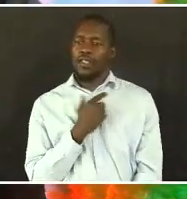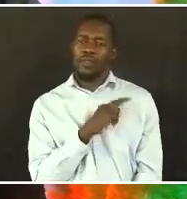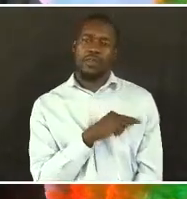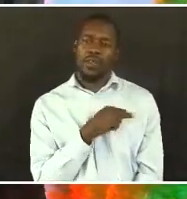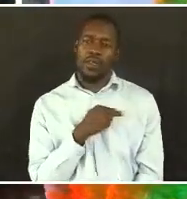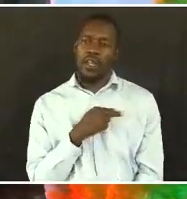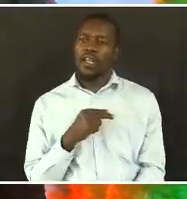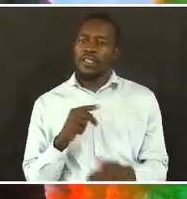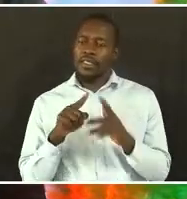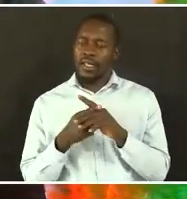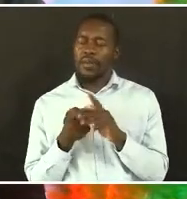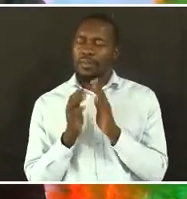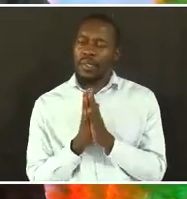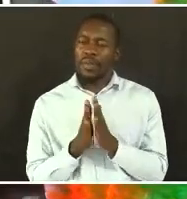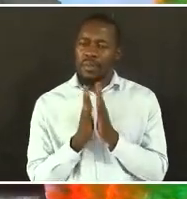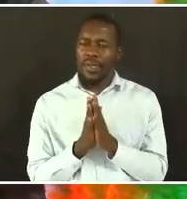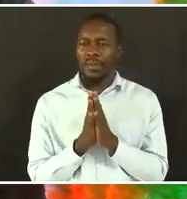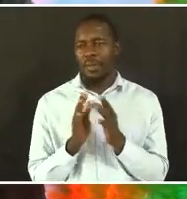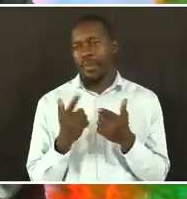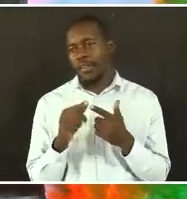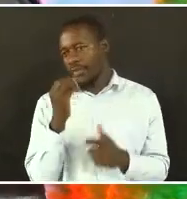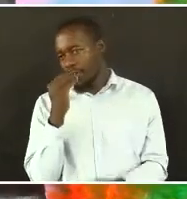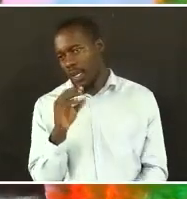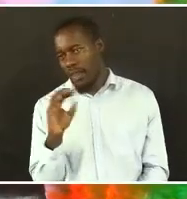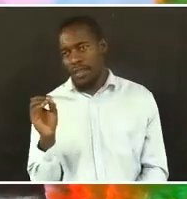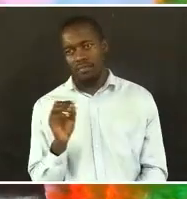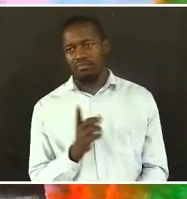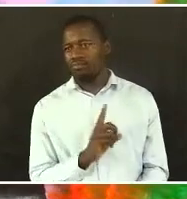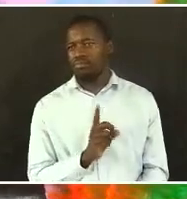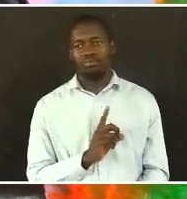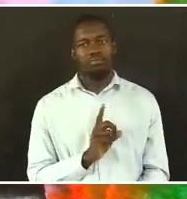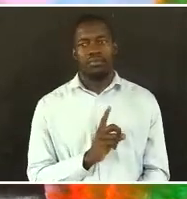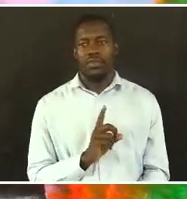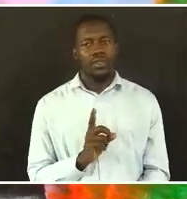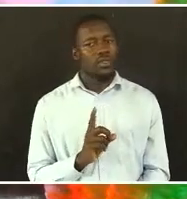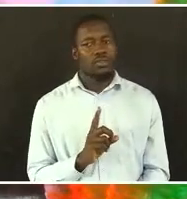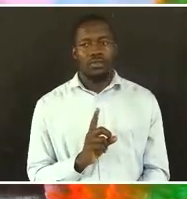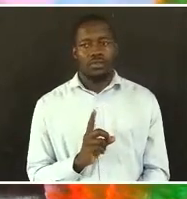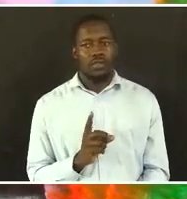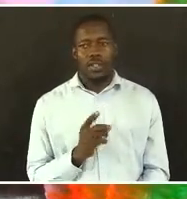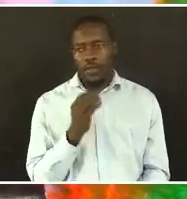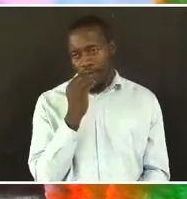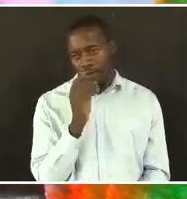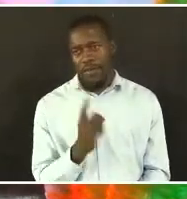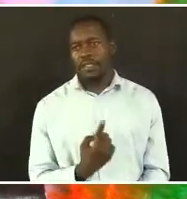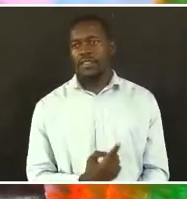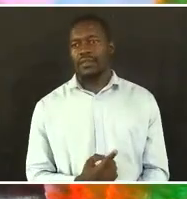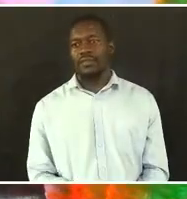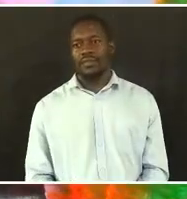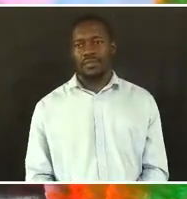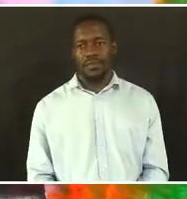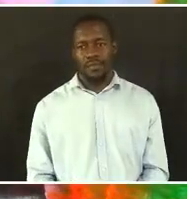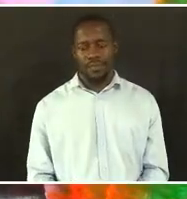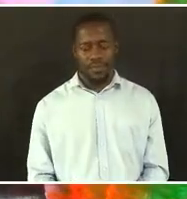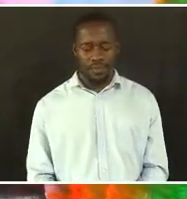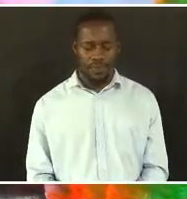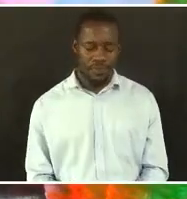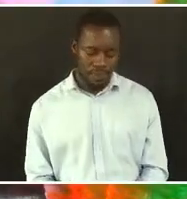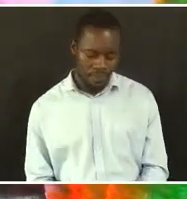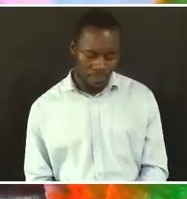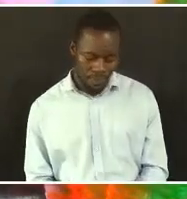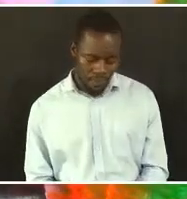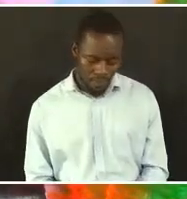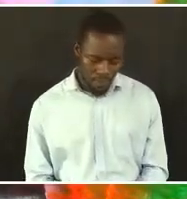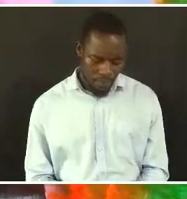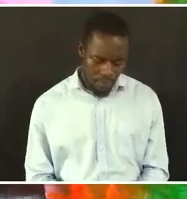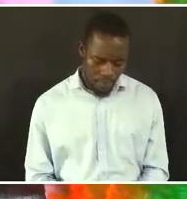our siblings, our parents, let me in fact give you a practical testimony. At the turn of this year, when we were